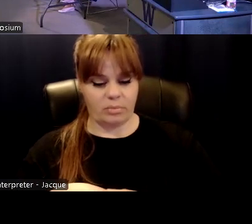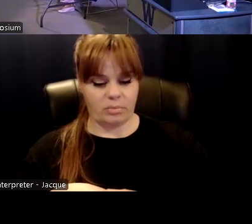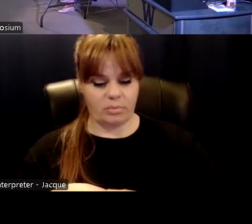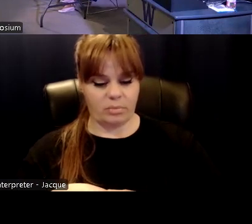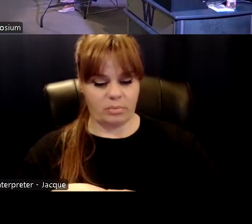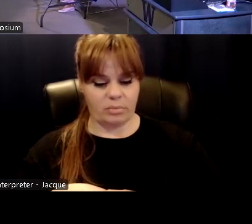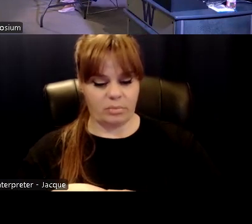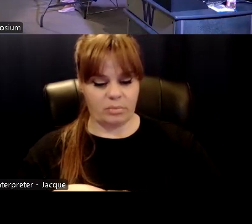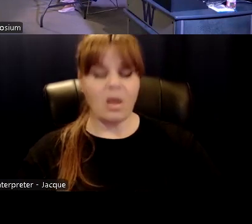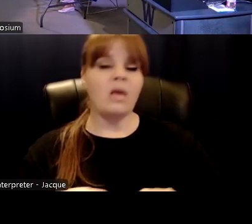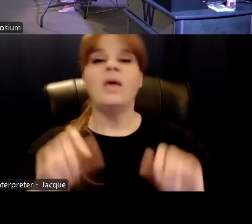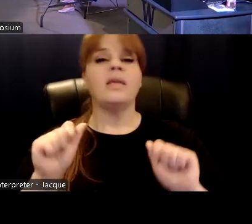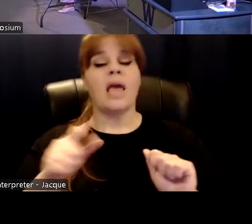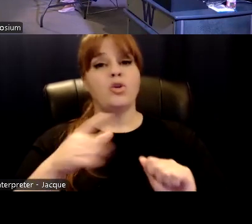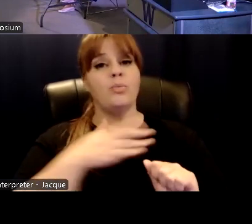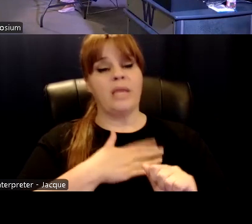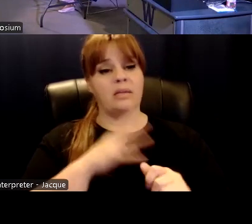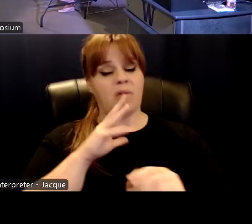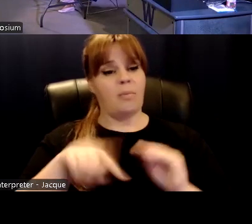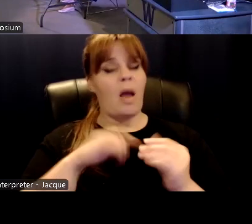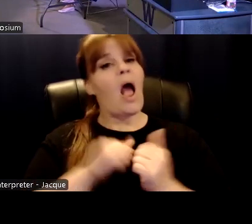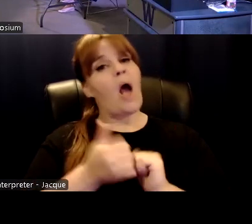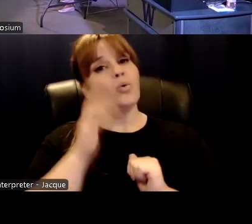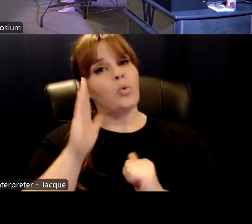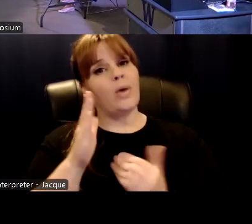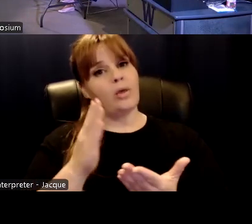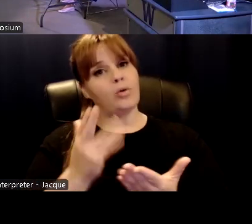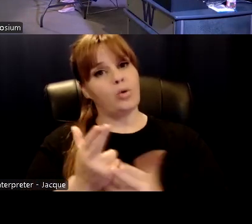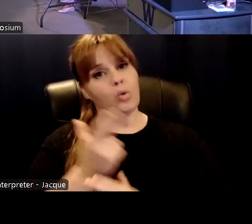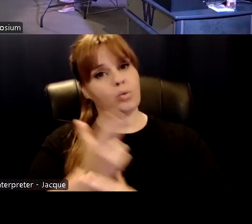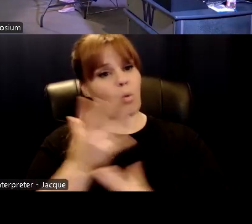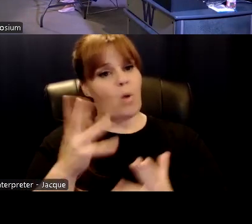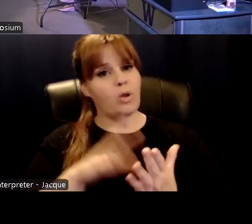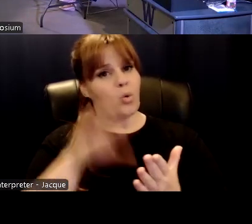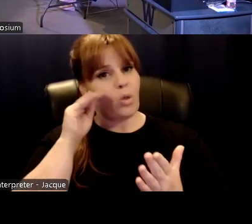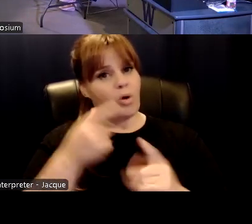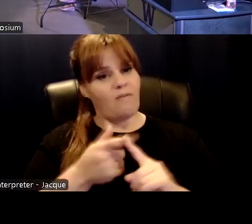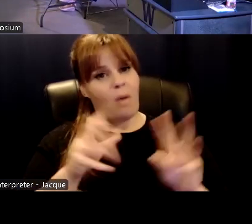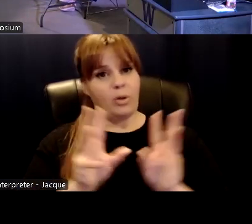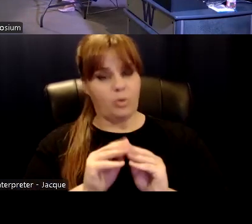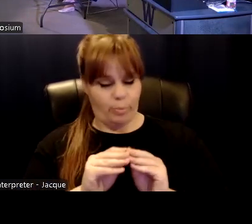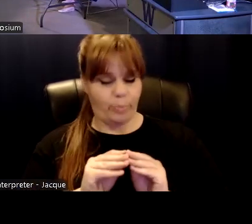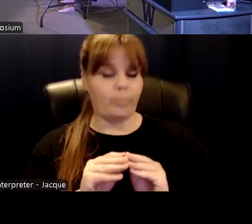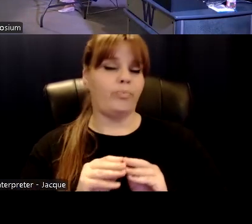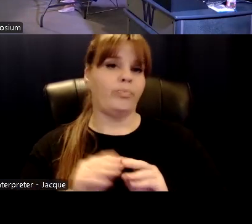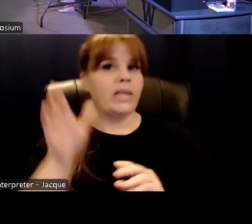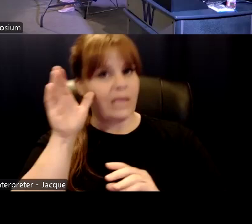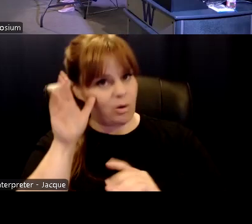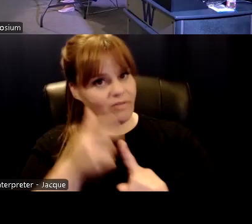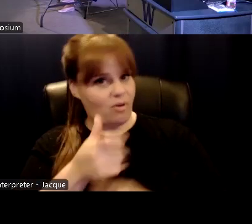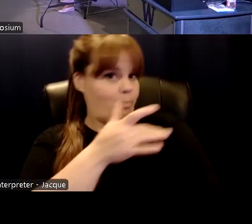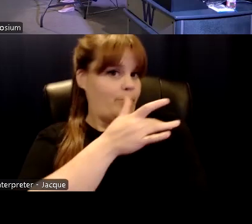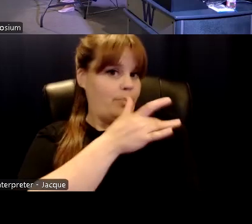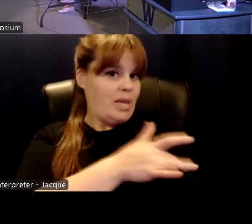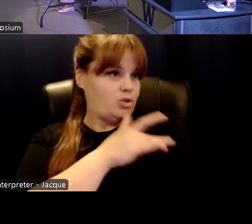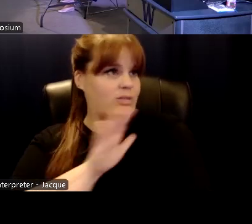will use what you took away from the symposium, hearing from patients, their concerns,